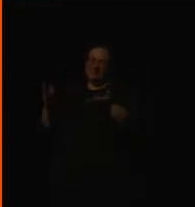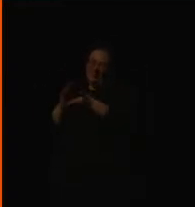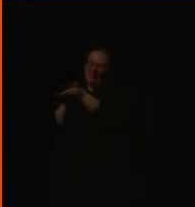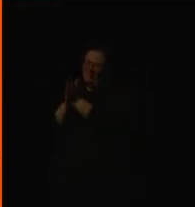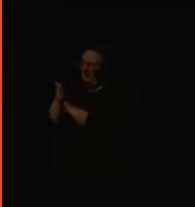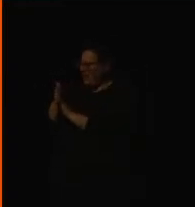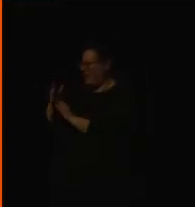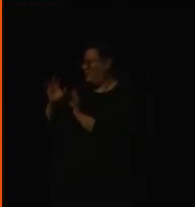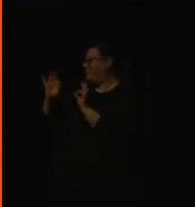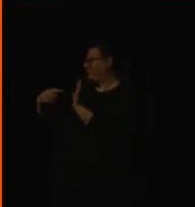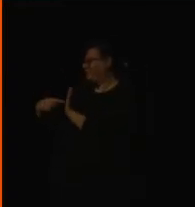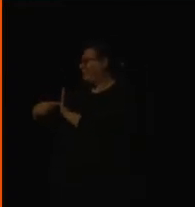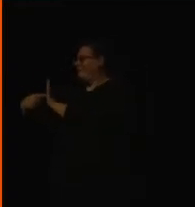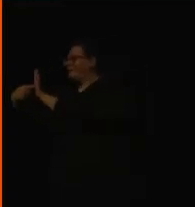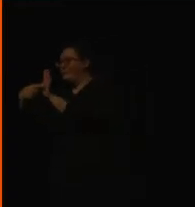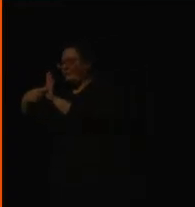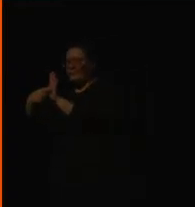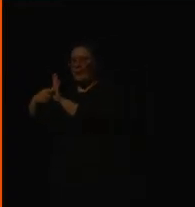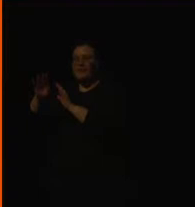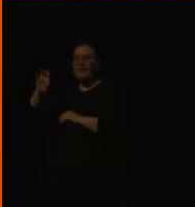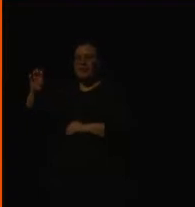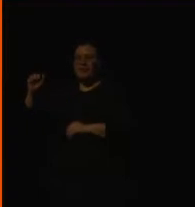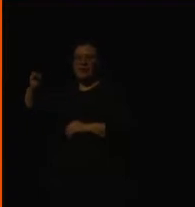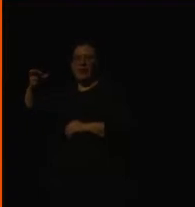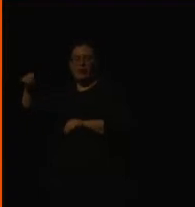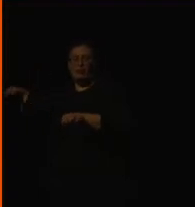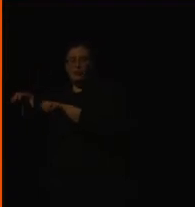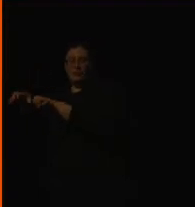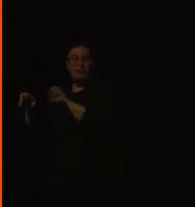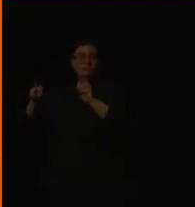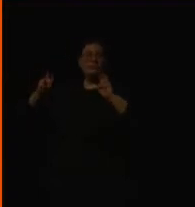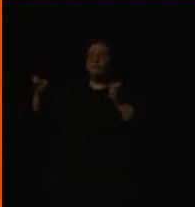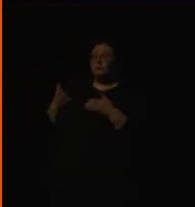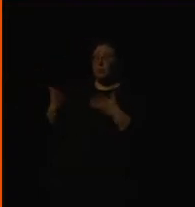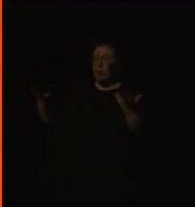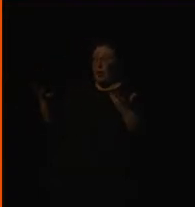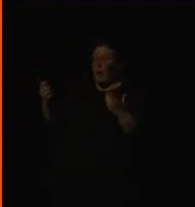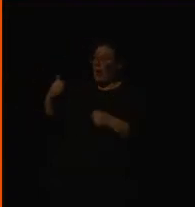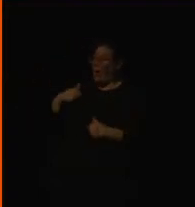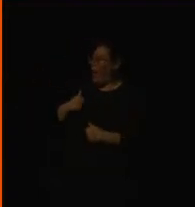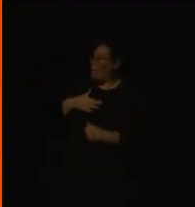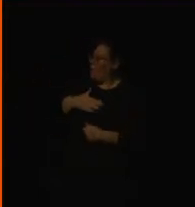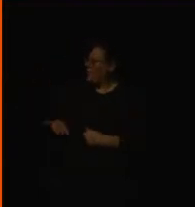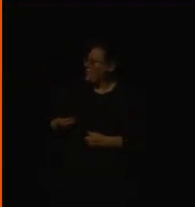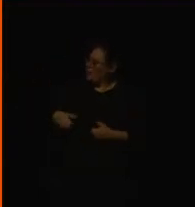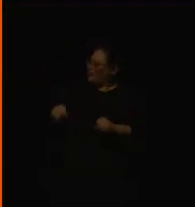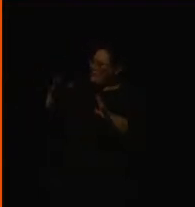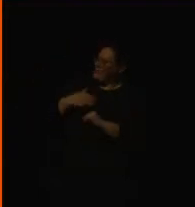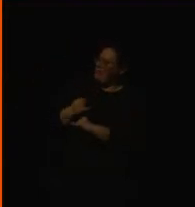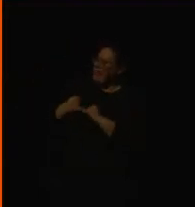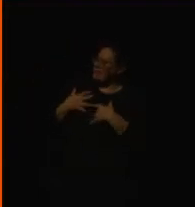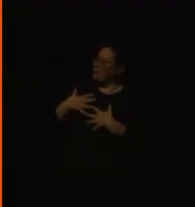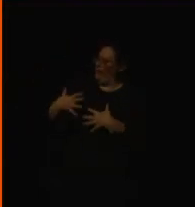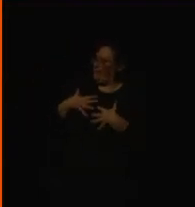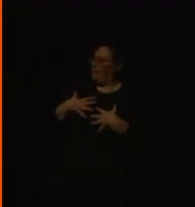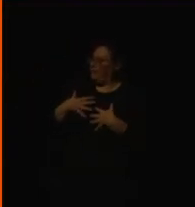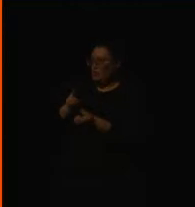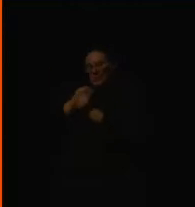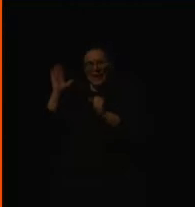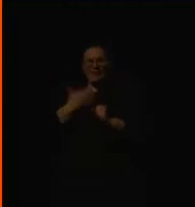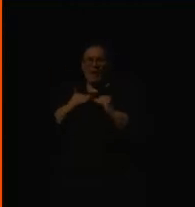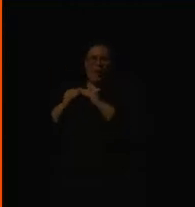ways emblematic of the early Be a Hero movement. They were, I'm willing to give my last breath to save our